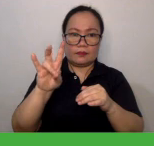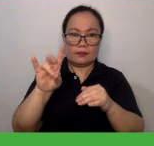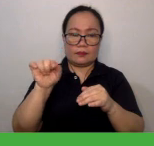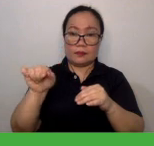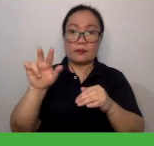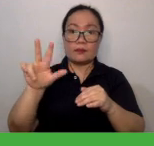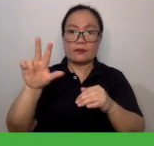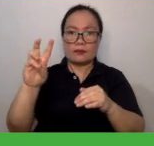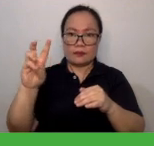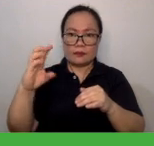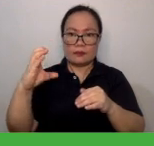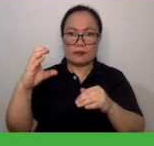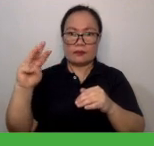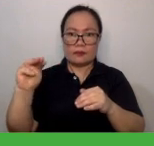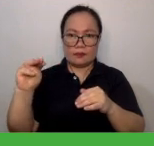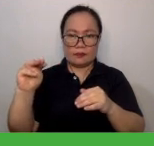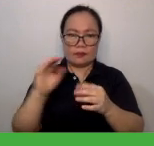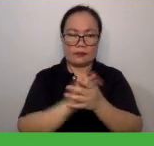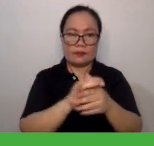centimeters.